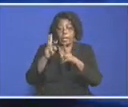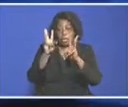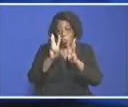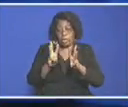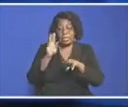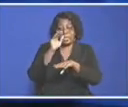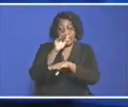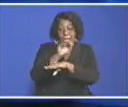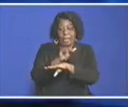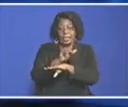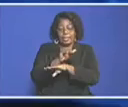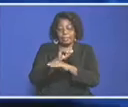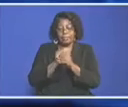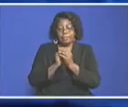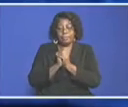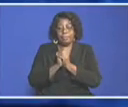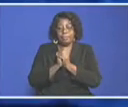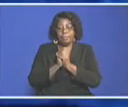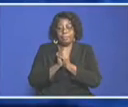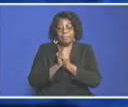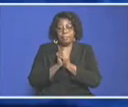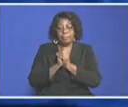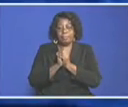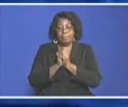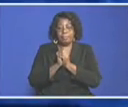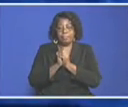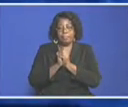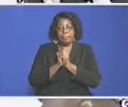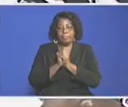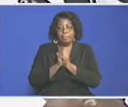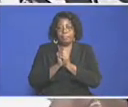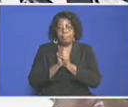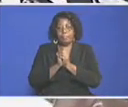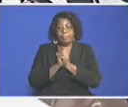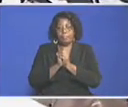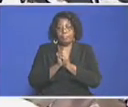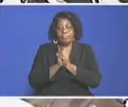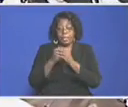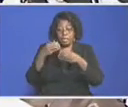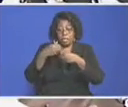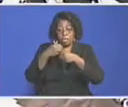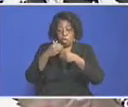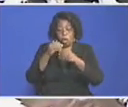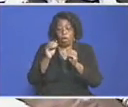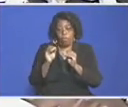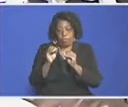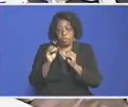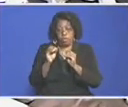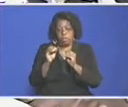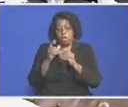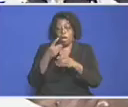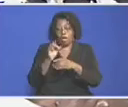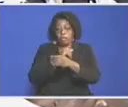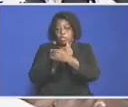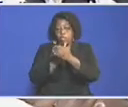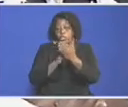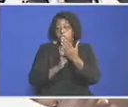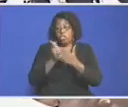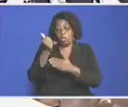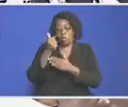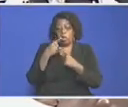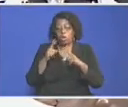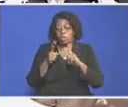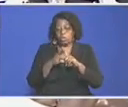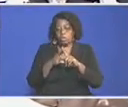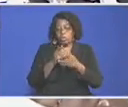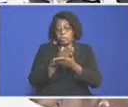night. For Zenith Network News, I'm Abijah Noel. The Office of the Attorney General advising the public that in accordance